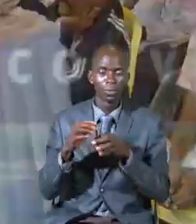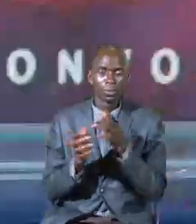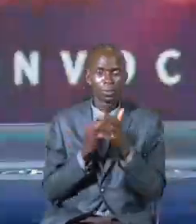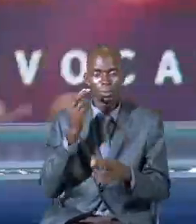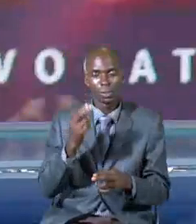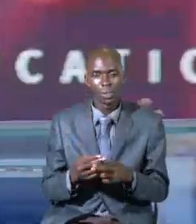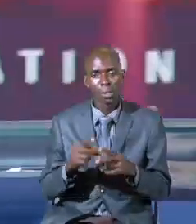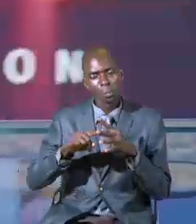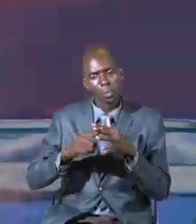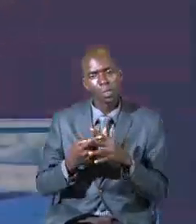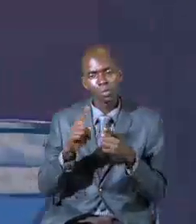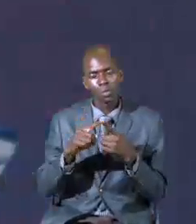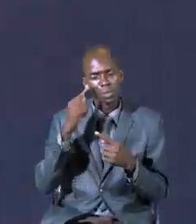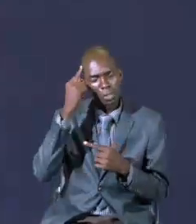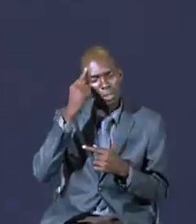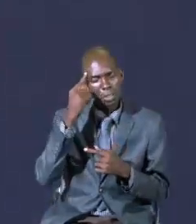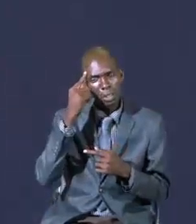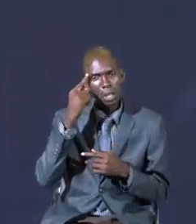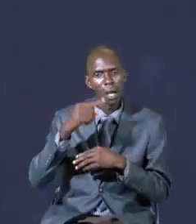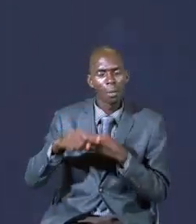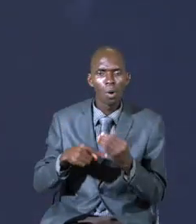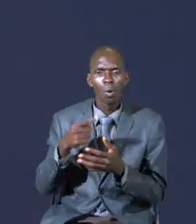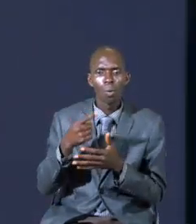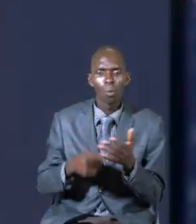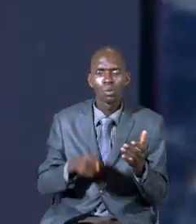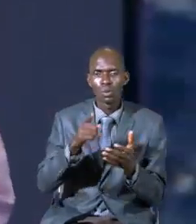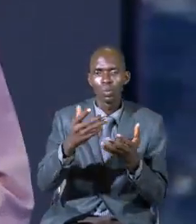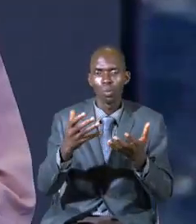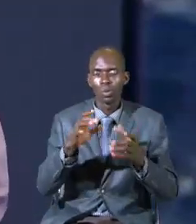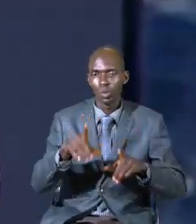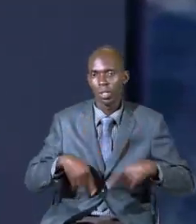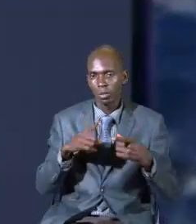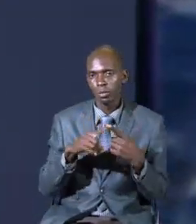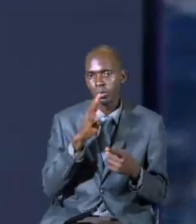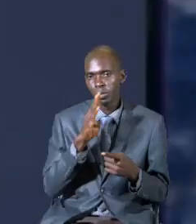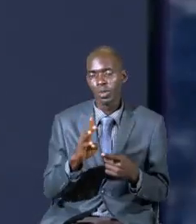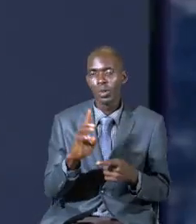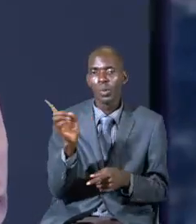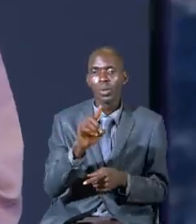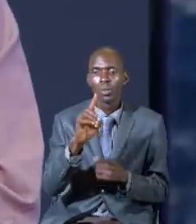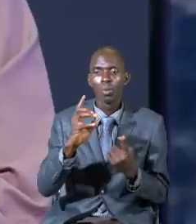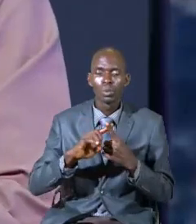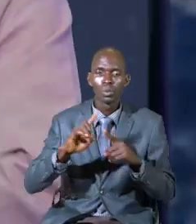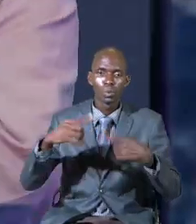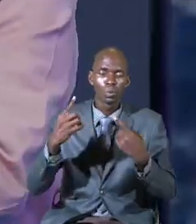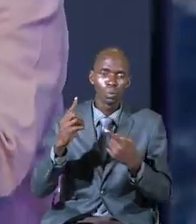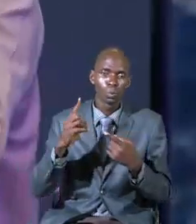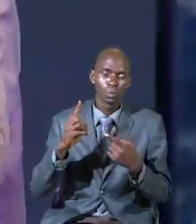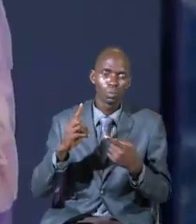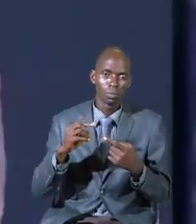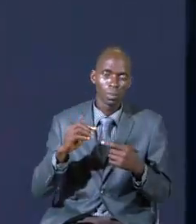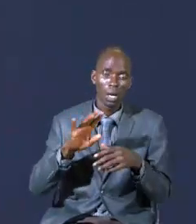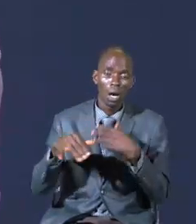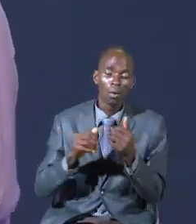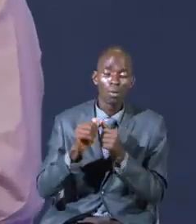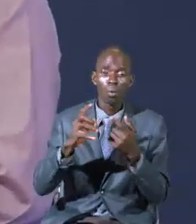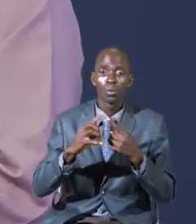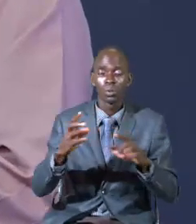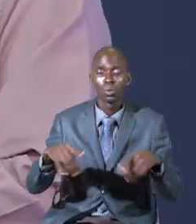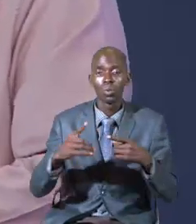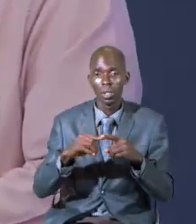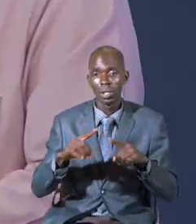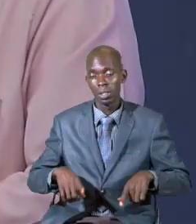what you want your life to be, where you want to get to in life, what your vision for